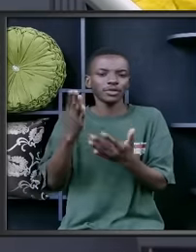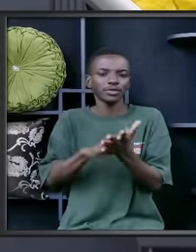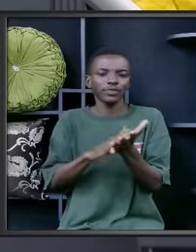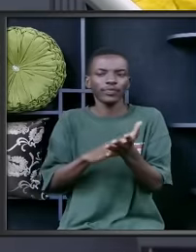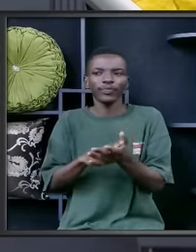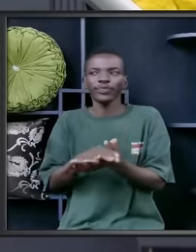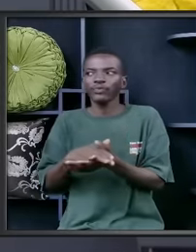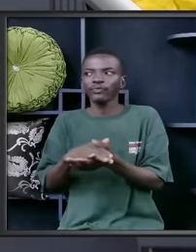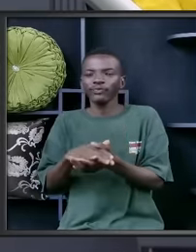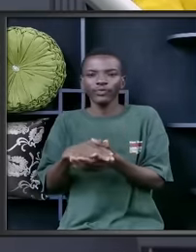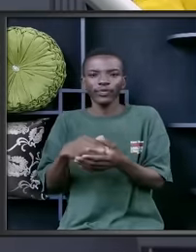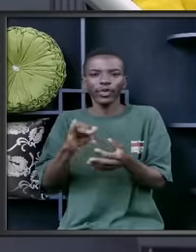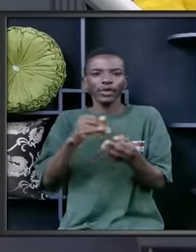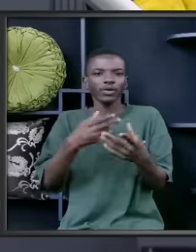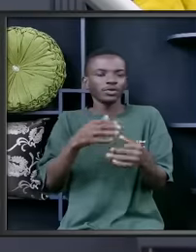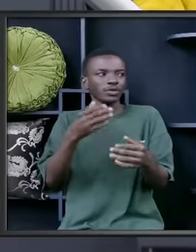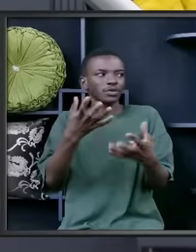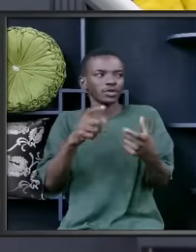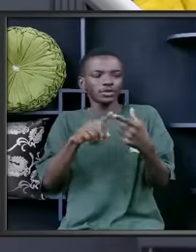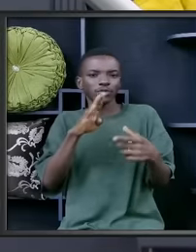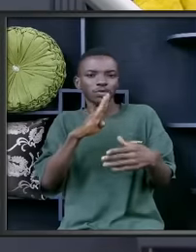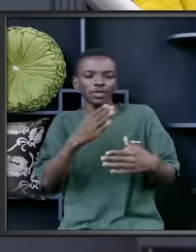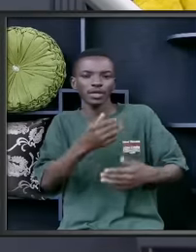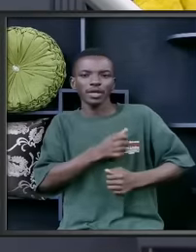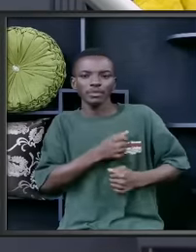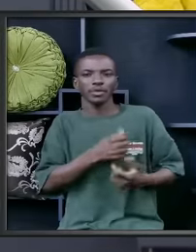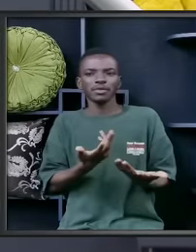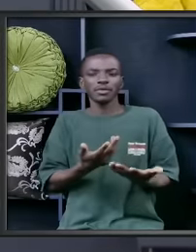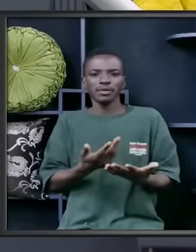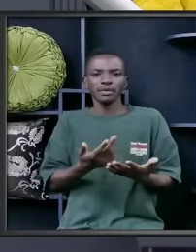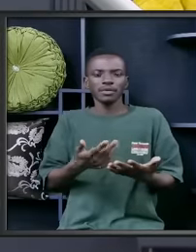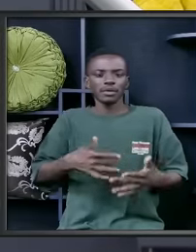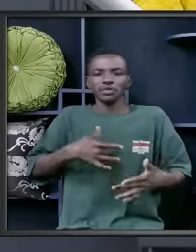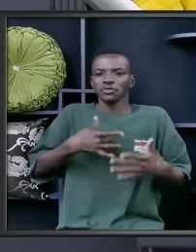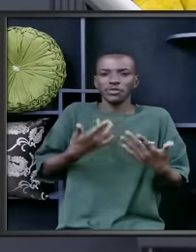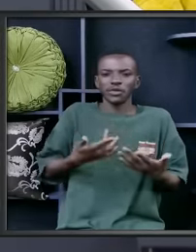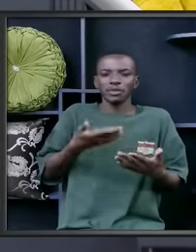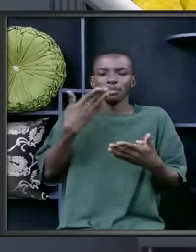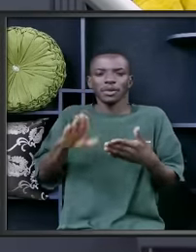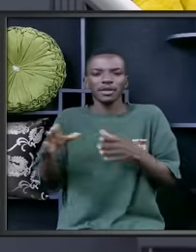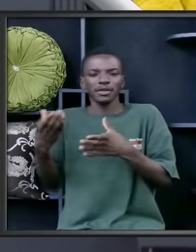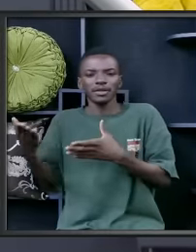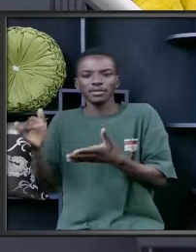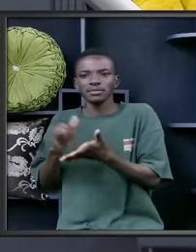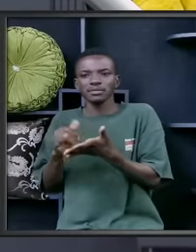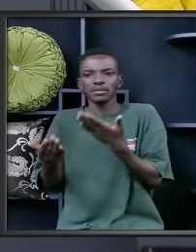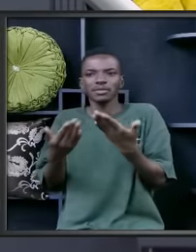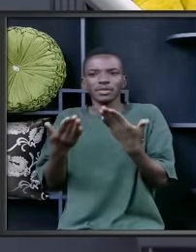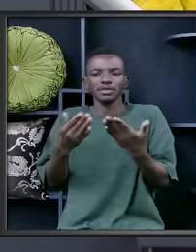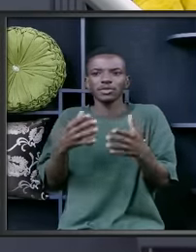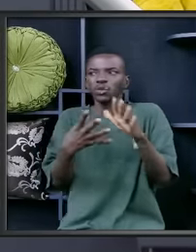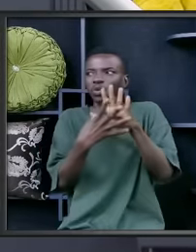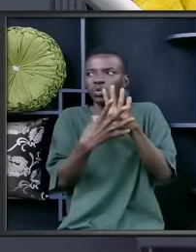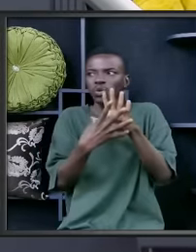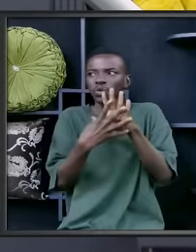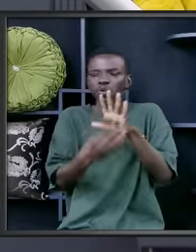said, he won't make it be army. I ask him because maybe in the field say bad things we don't do. Make this boy as in